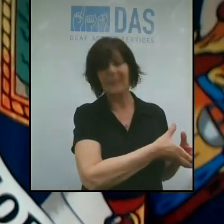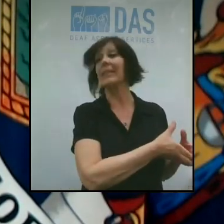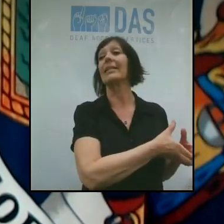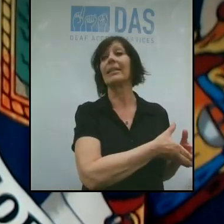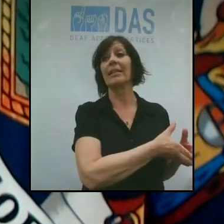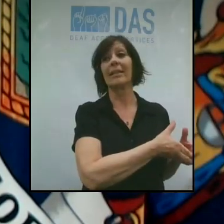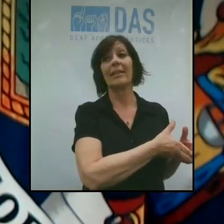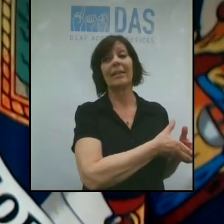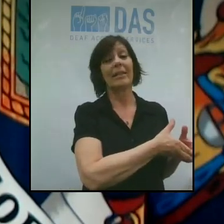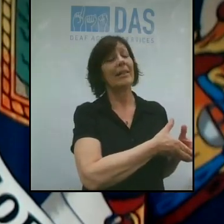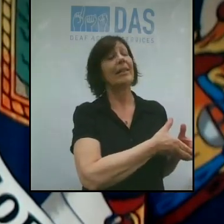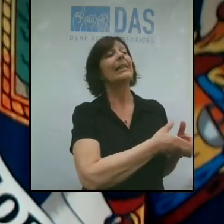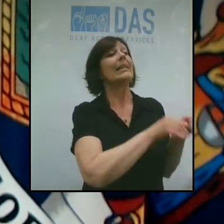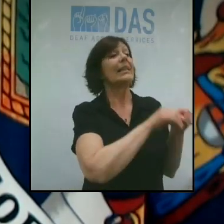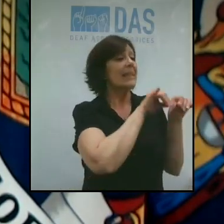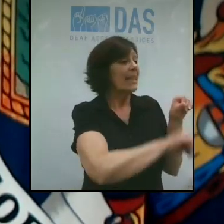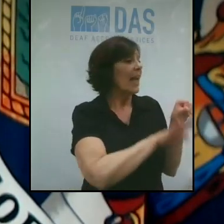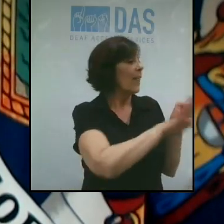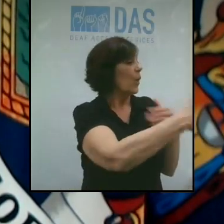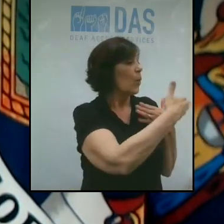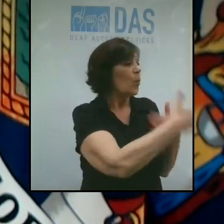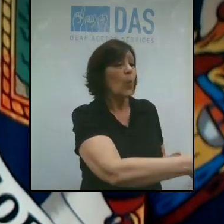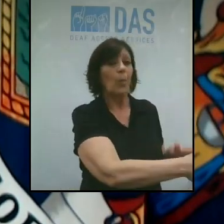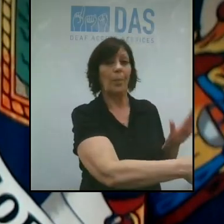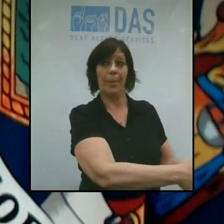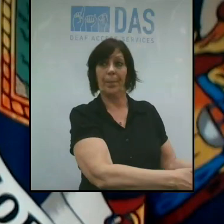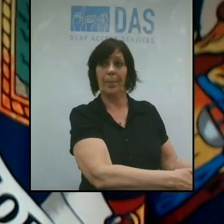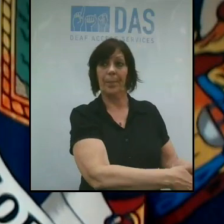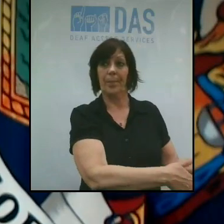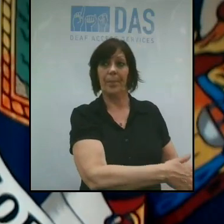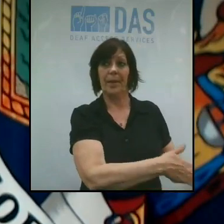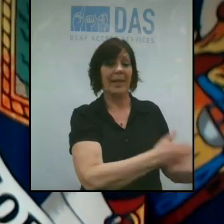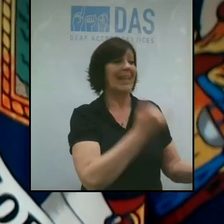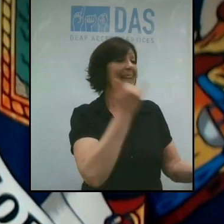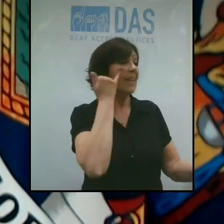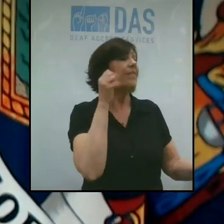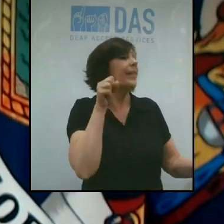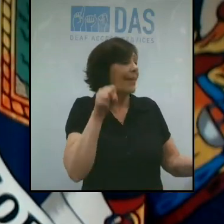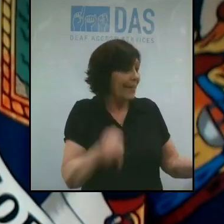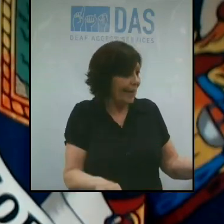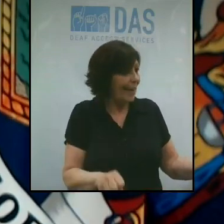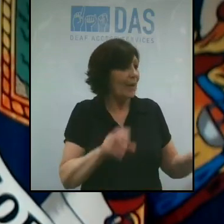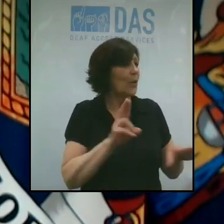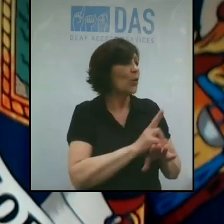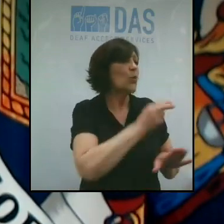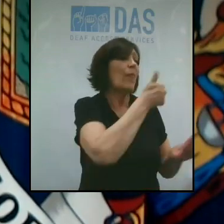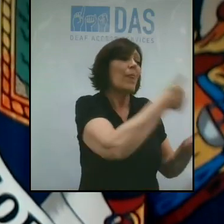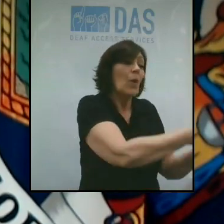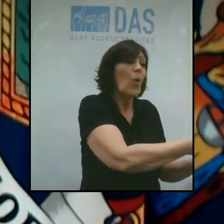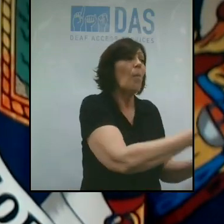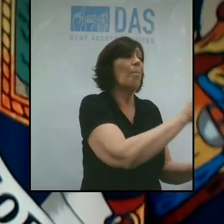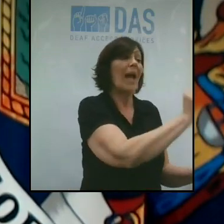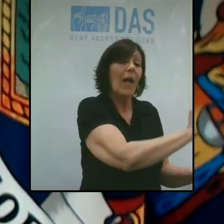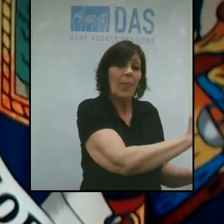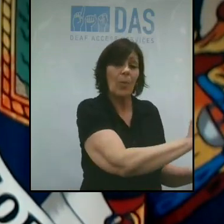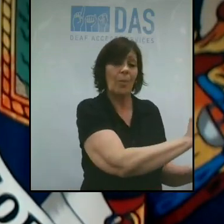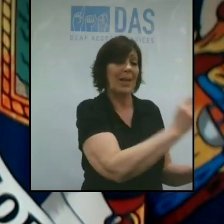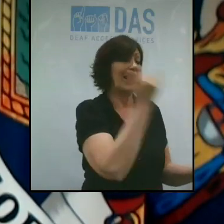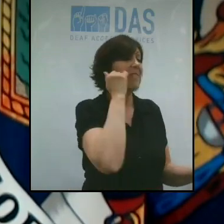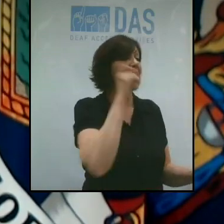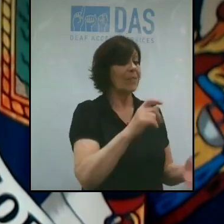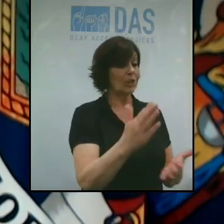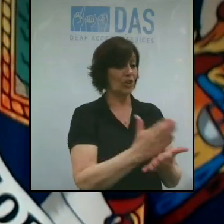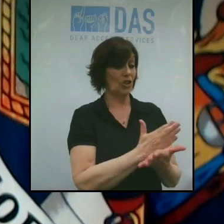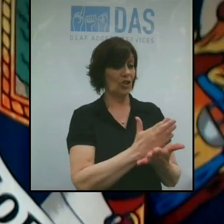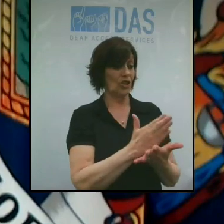So they should, again, stay in their own room, and they should, if they can, use their own bathroom. If they have to share a